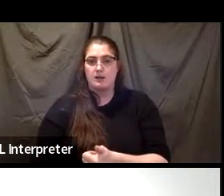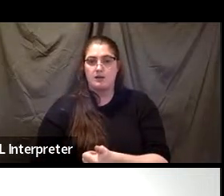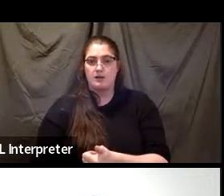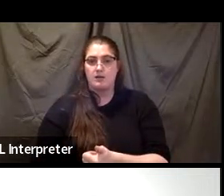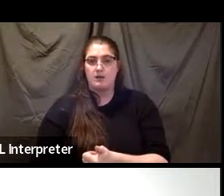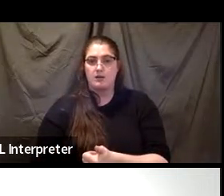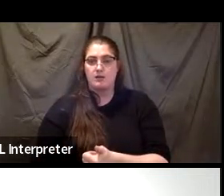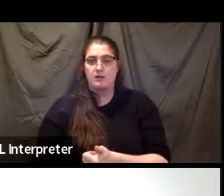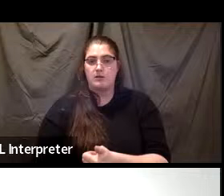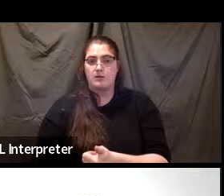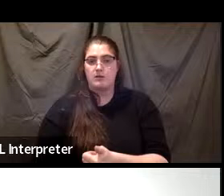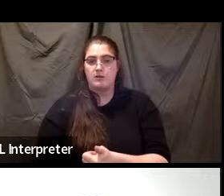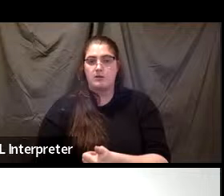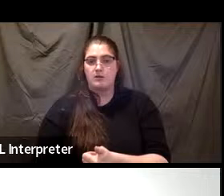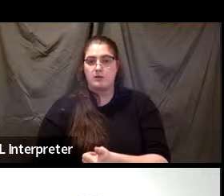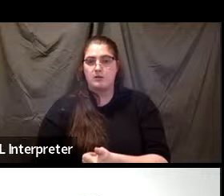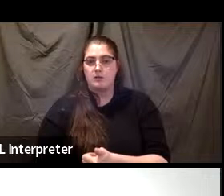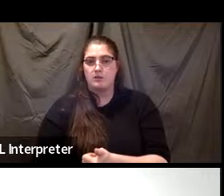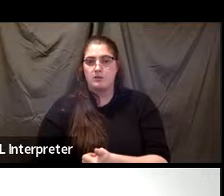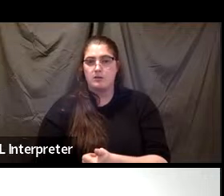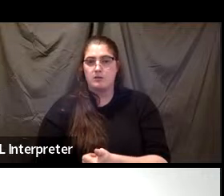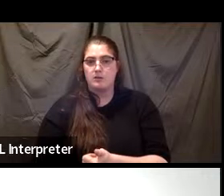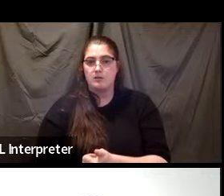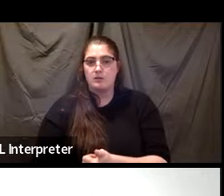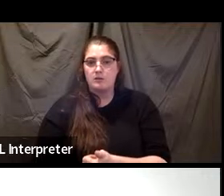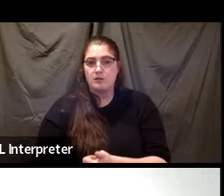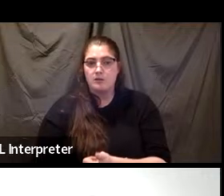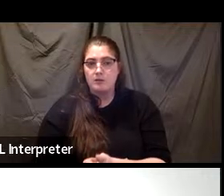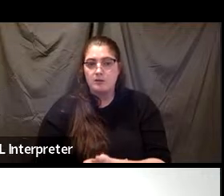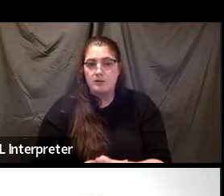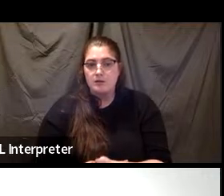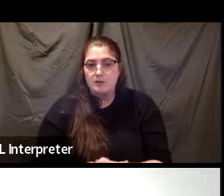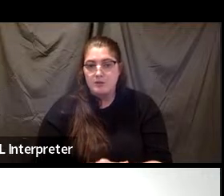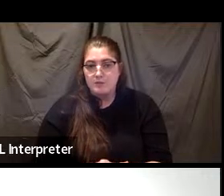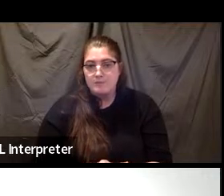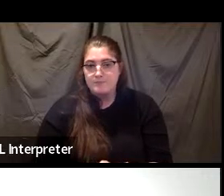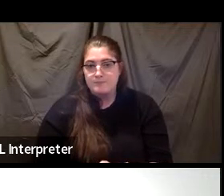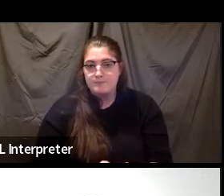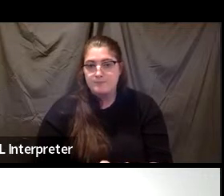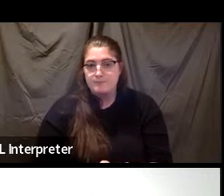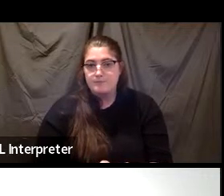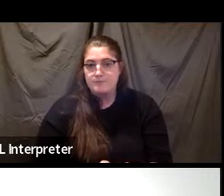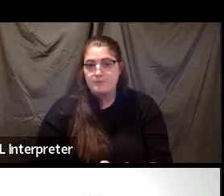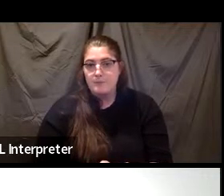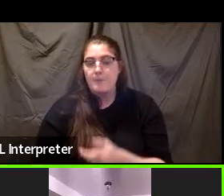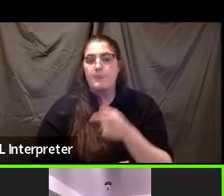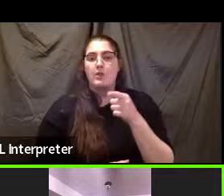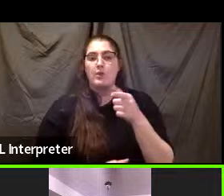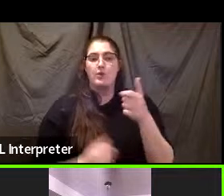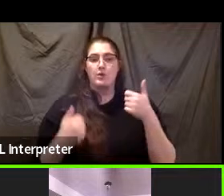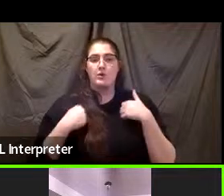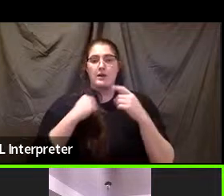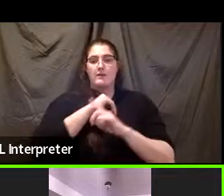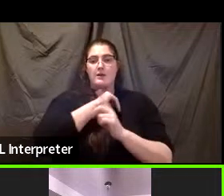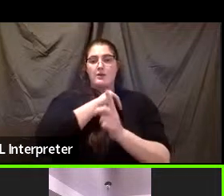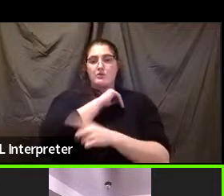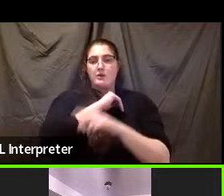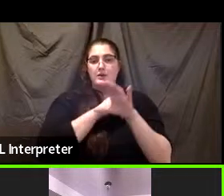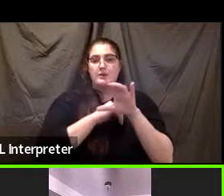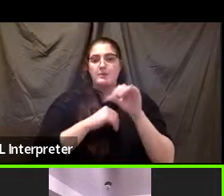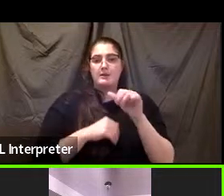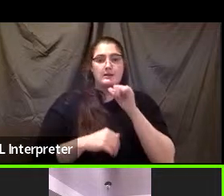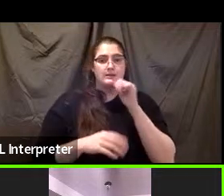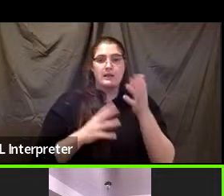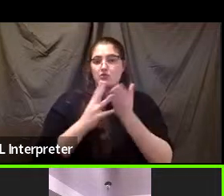those concerns. You have a trash committee that is not transparent. You have just a